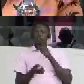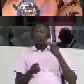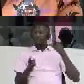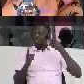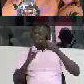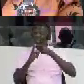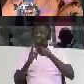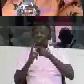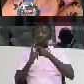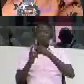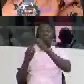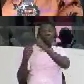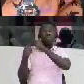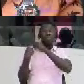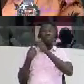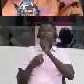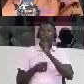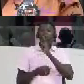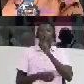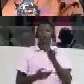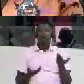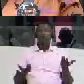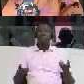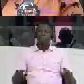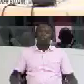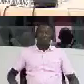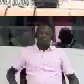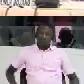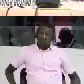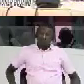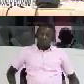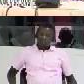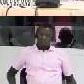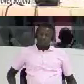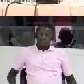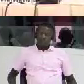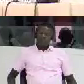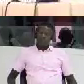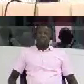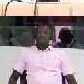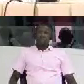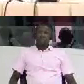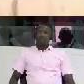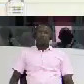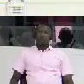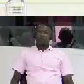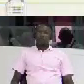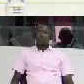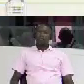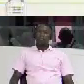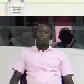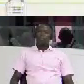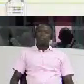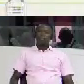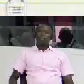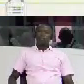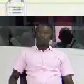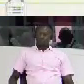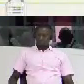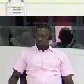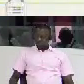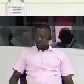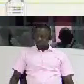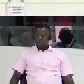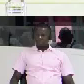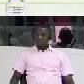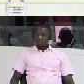was? jërëjëf ci xibaar bi léegi nag di ñu mun a wax nag yow kan mooy woon sa supervisor ci ron kan nga nekkoon. du